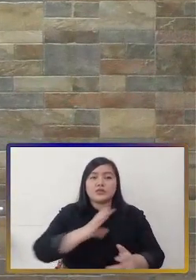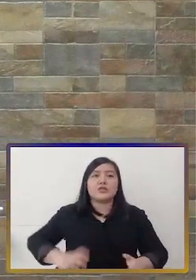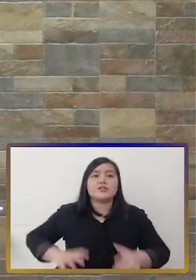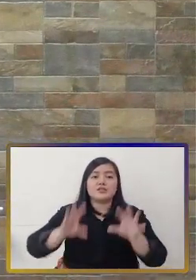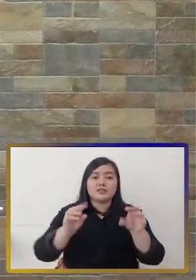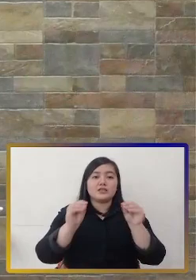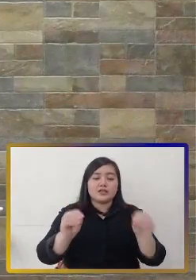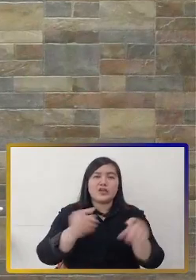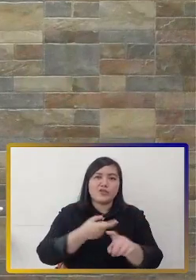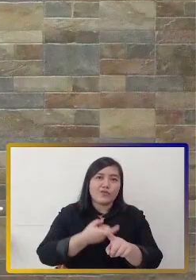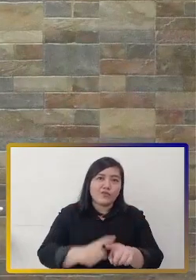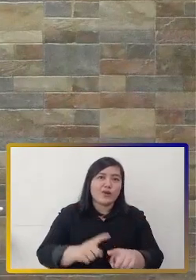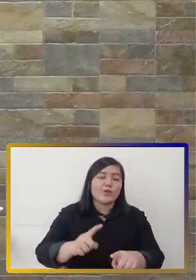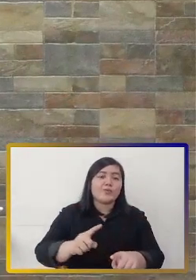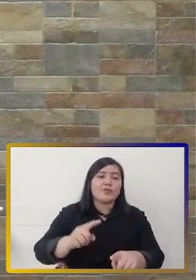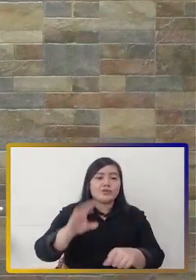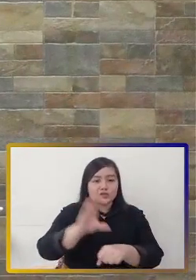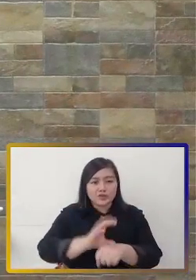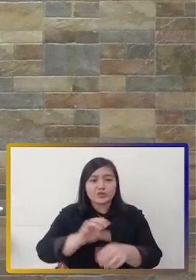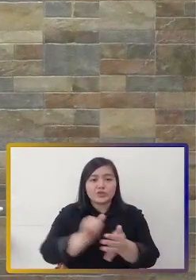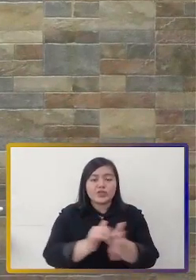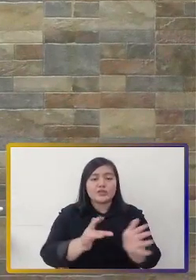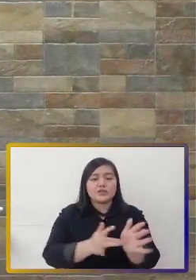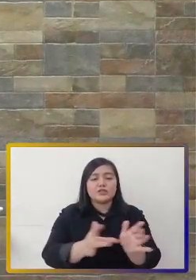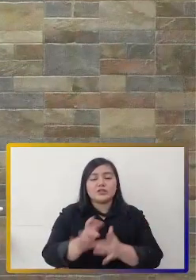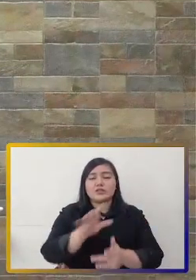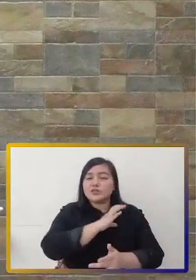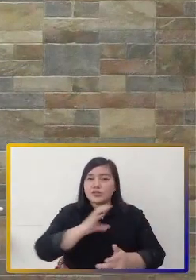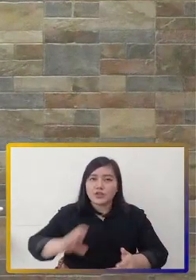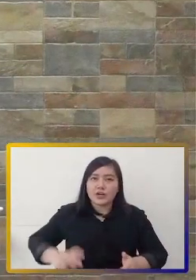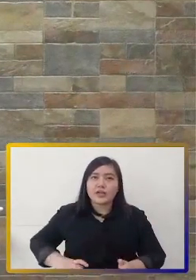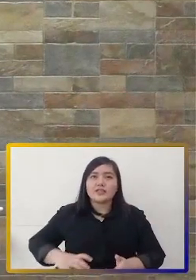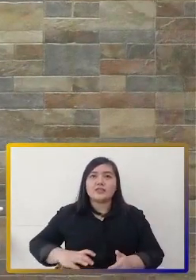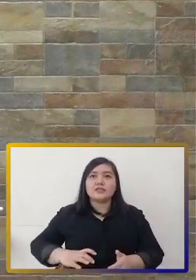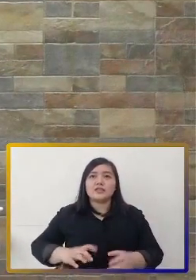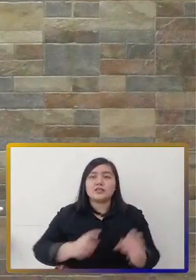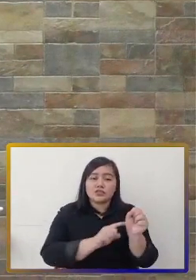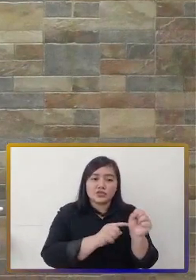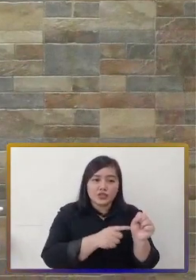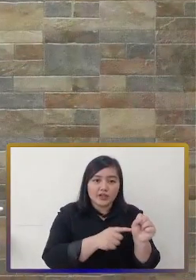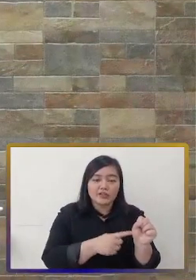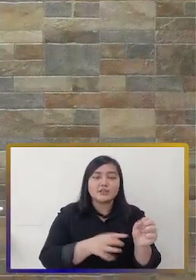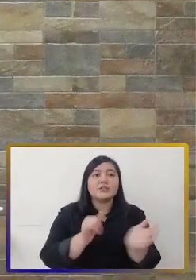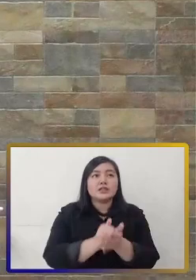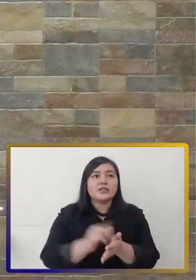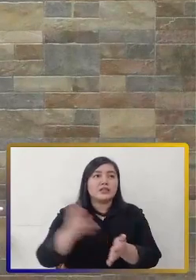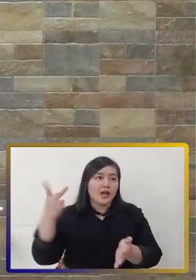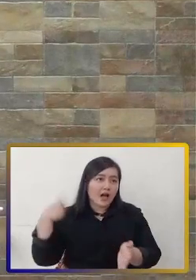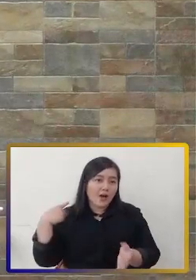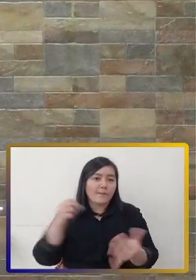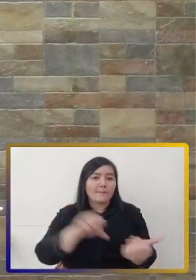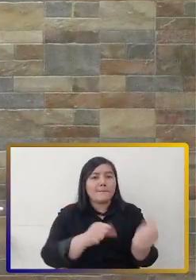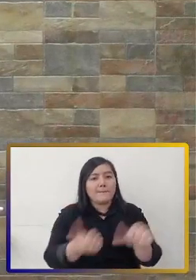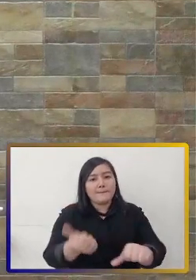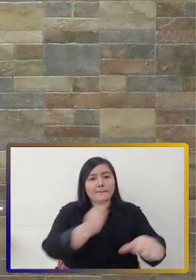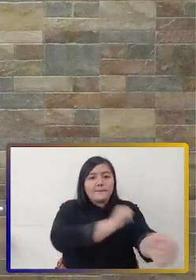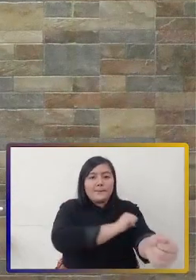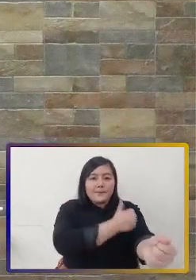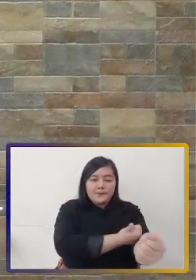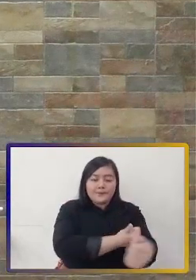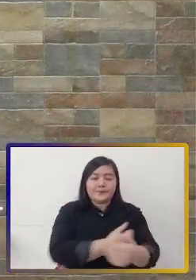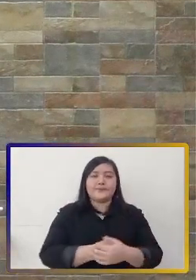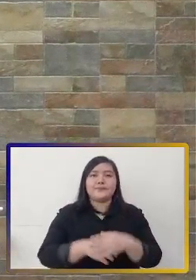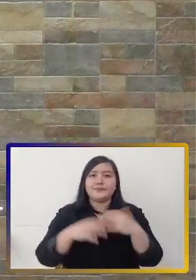Jesucristo na nagdadala ng Baptist authority. Ayo, maliwanag. So, sino ito mga tao na ito?